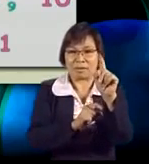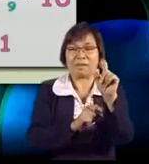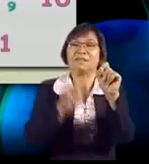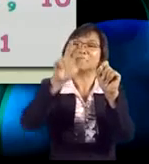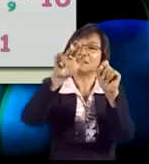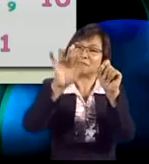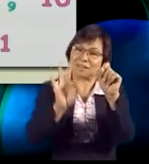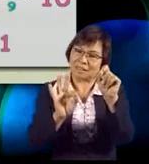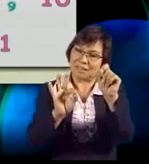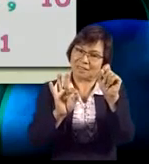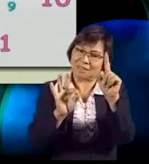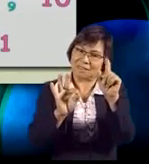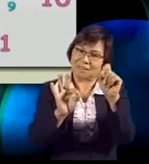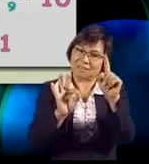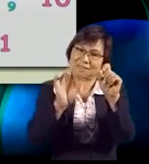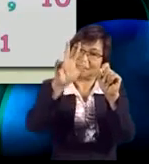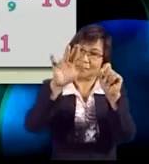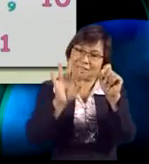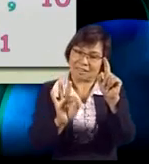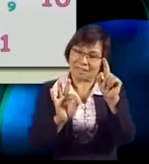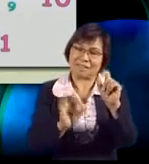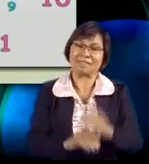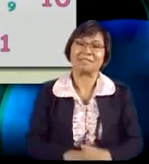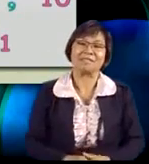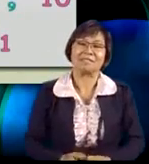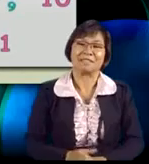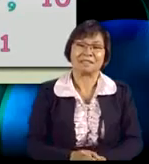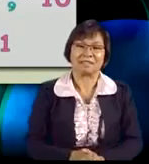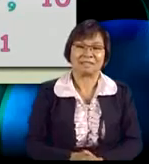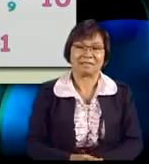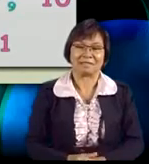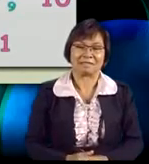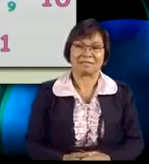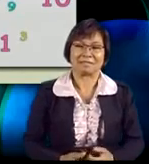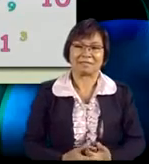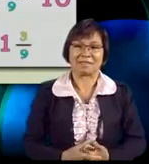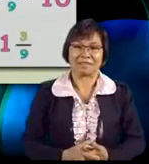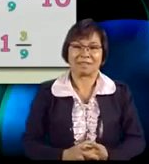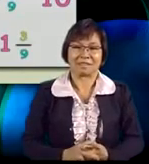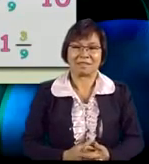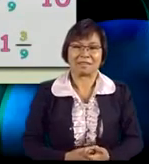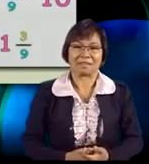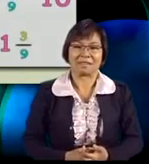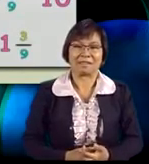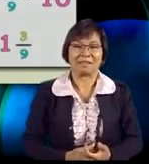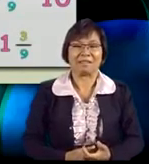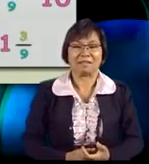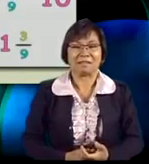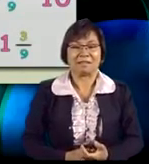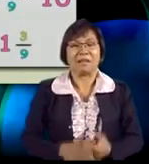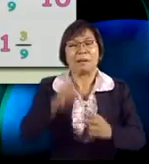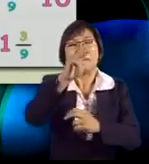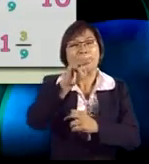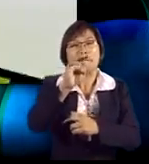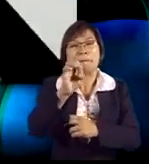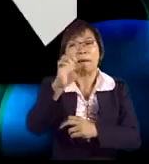10 equals 11, giving us the final answer of 11 and 3 nines.